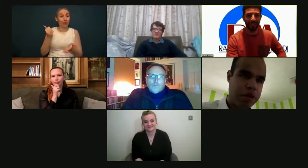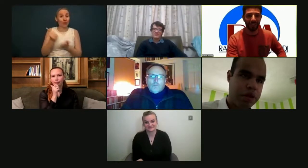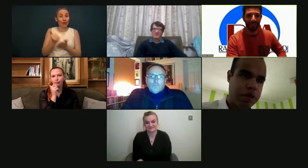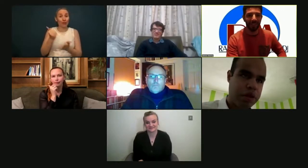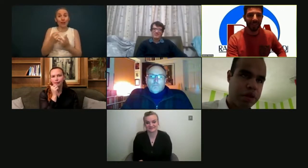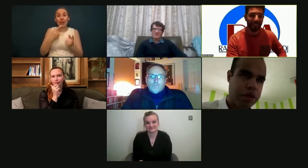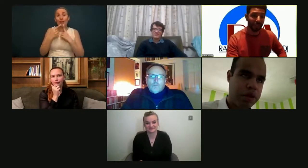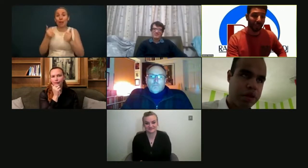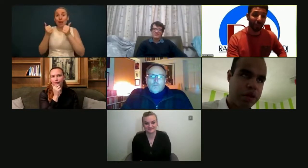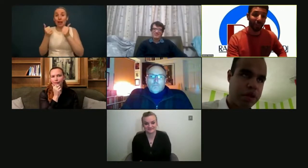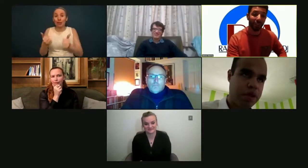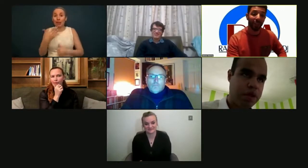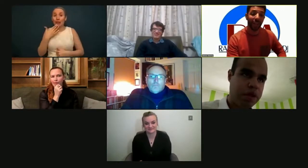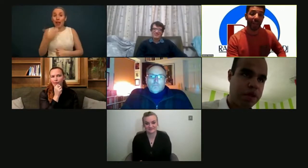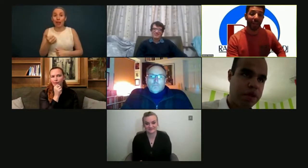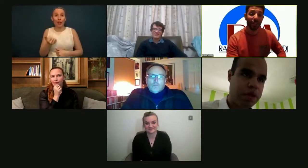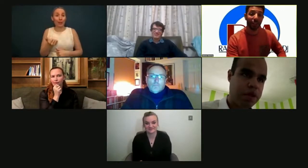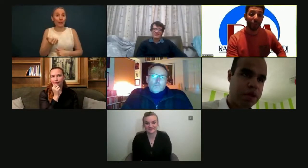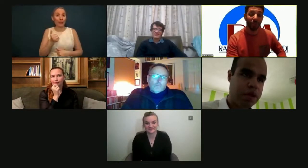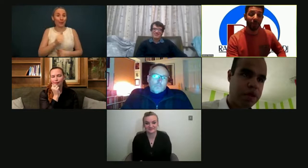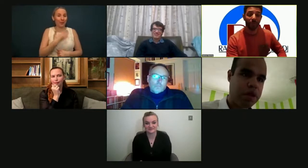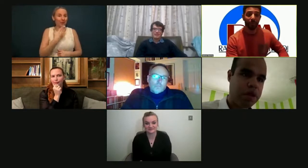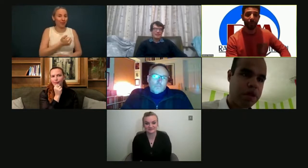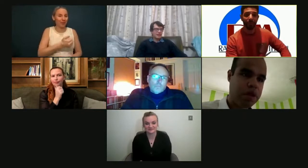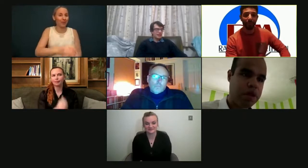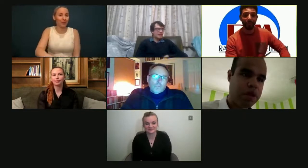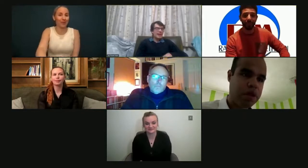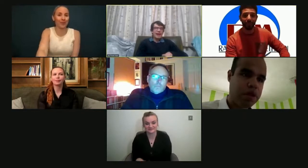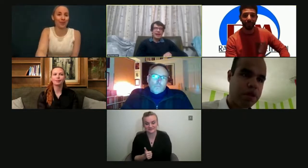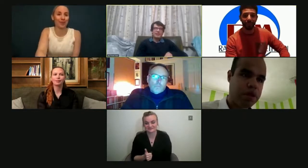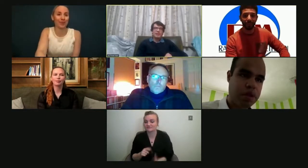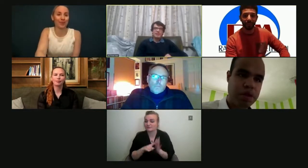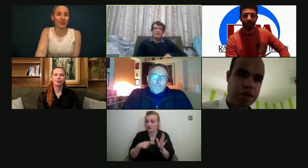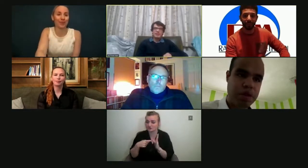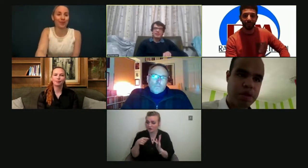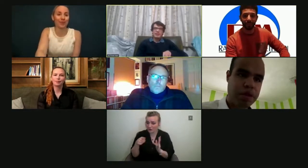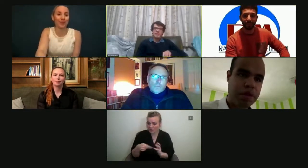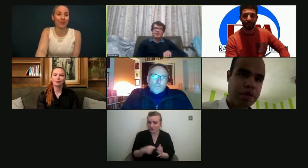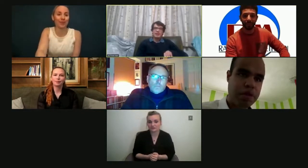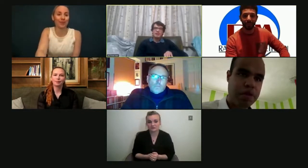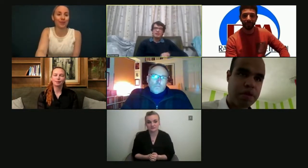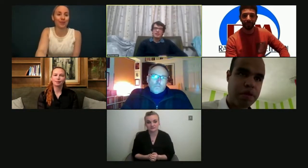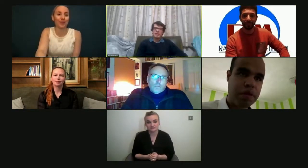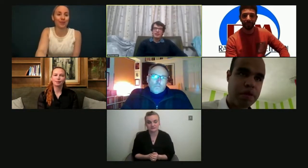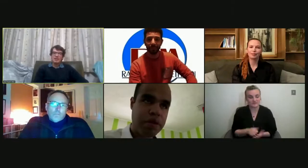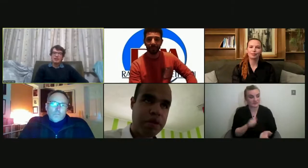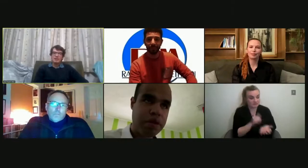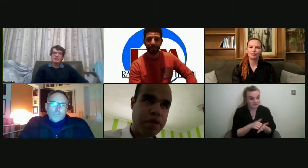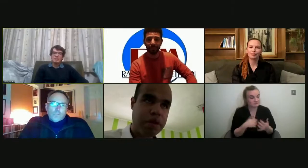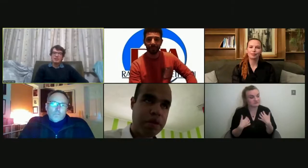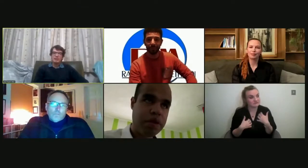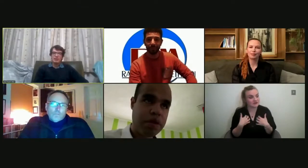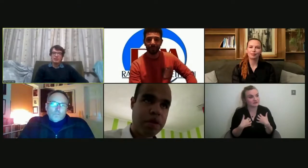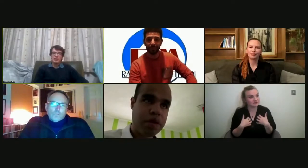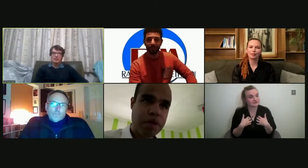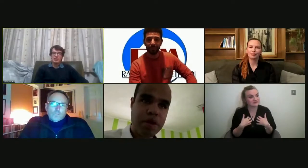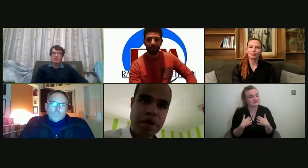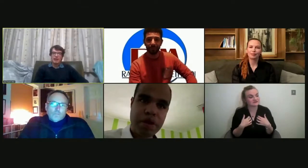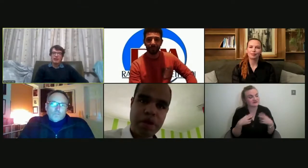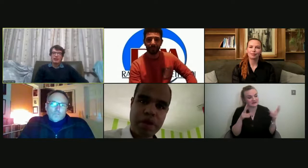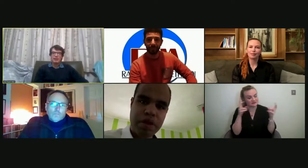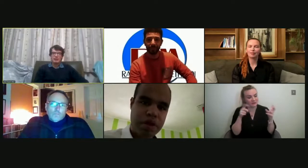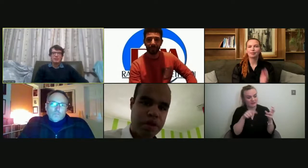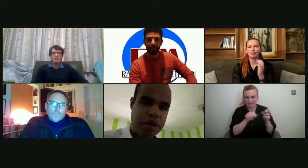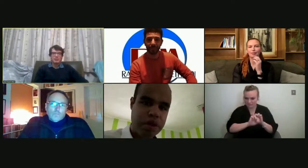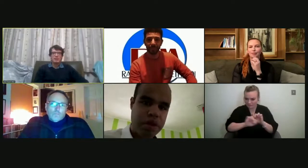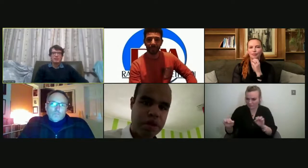us there. Thank you so much. Joe? Yeah, I think it's really interesting, and it's been really interesting to